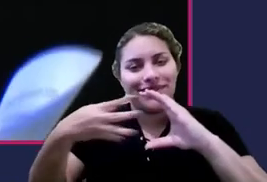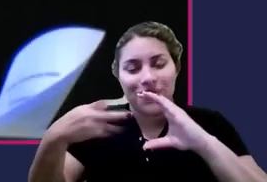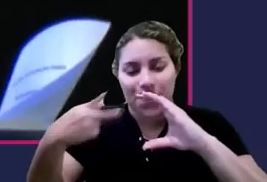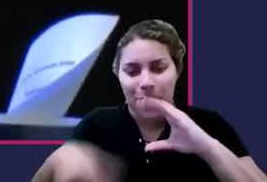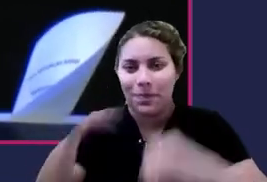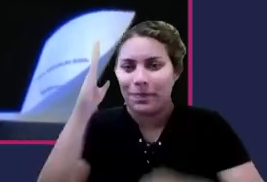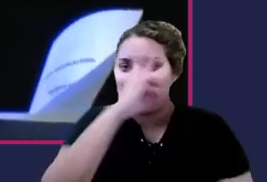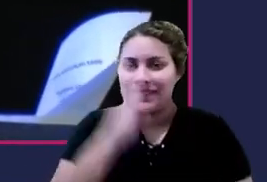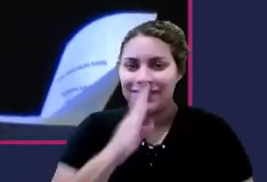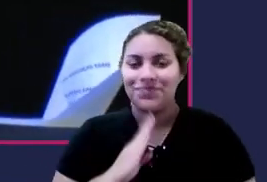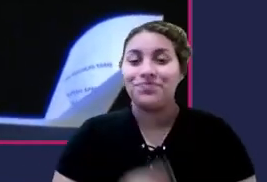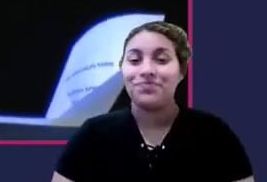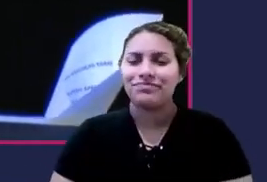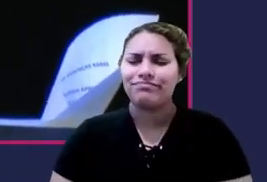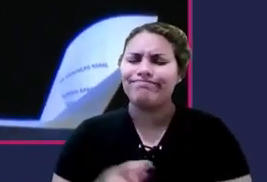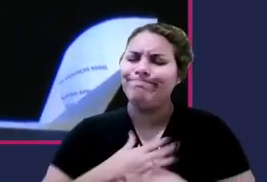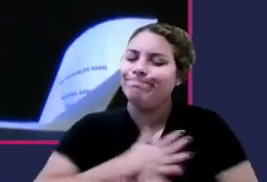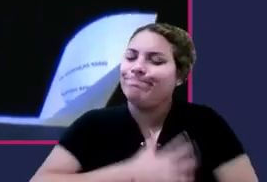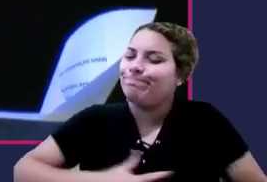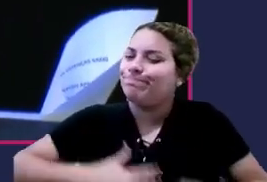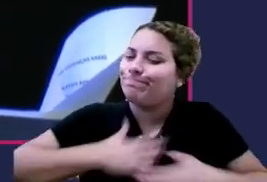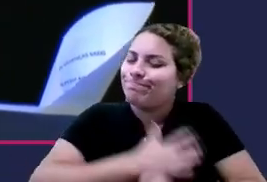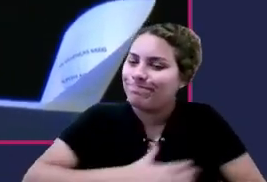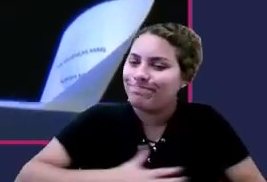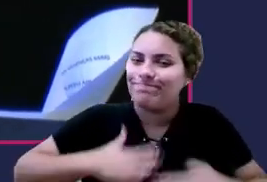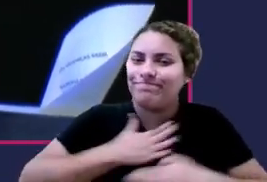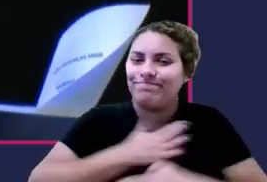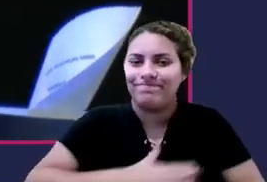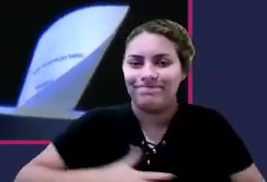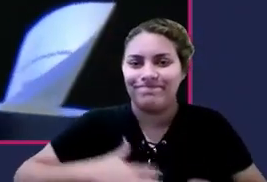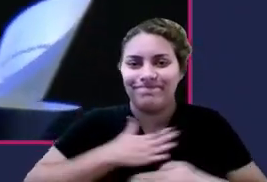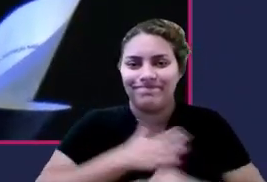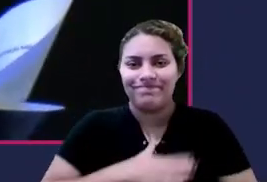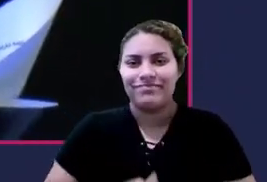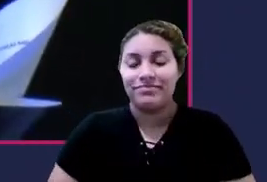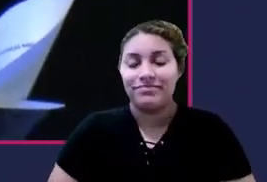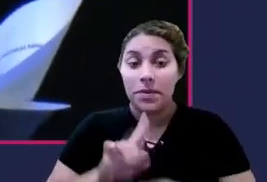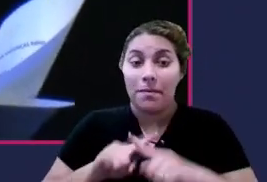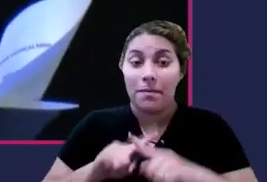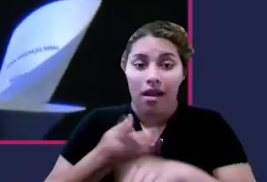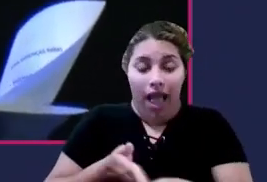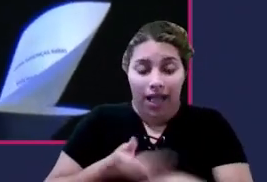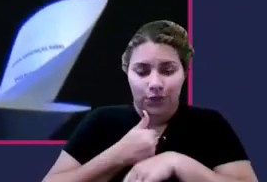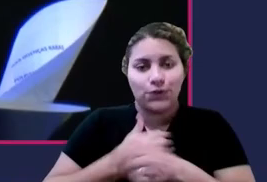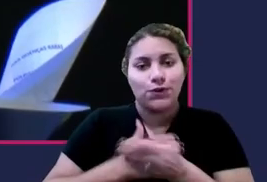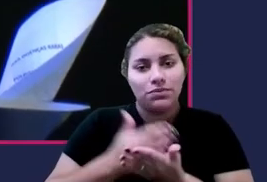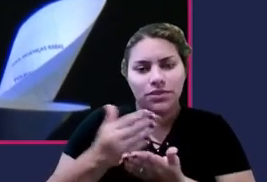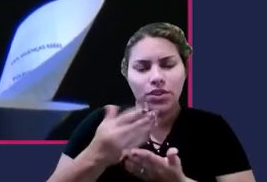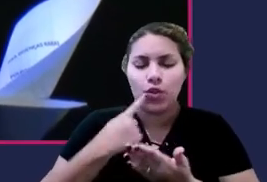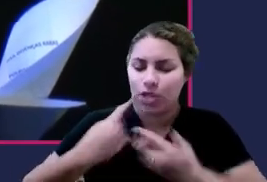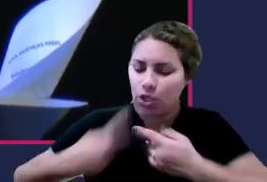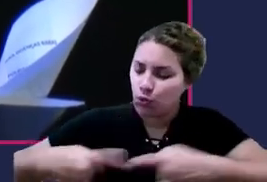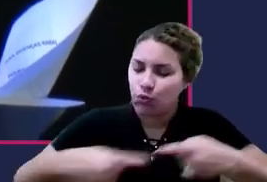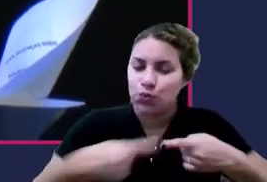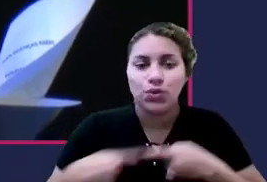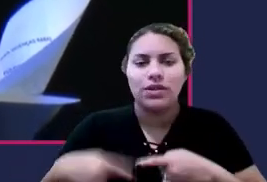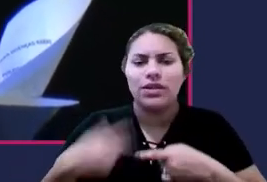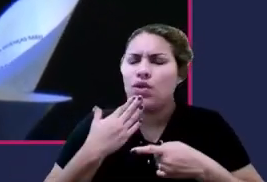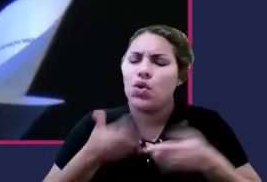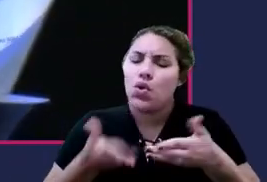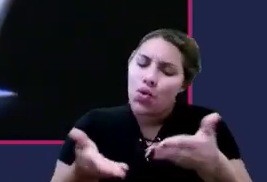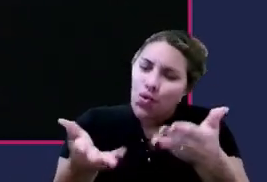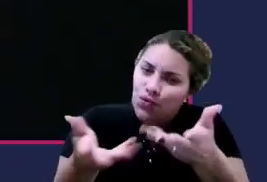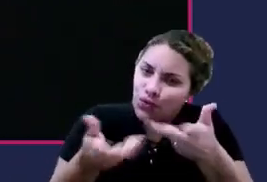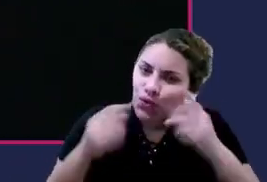more scenario of rare disease in Brazil. It's an honor. But before we start, I'd like